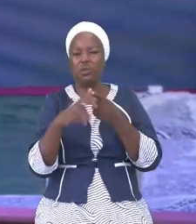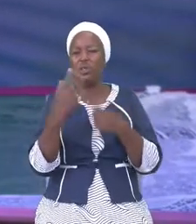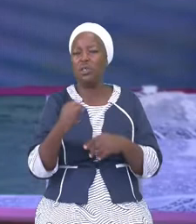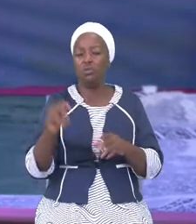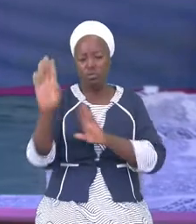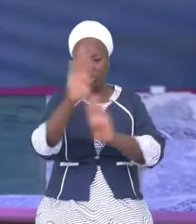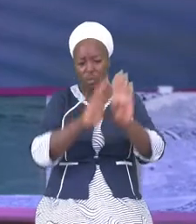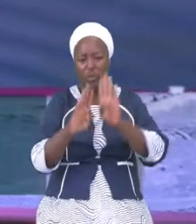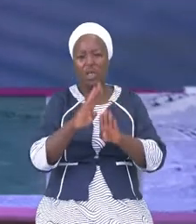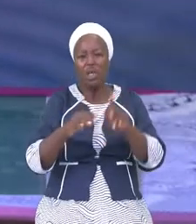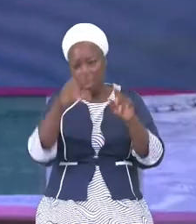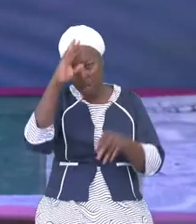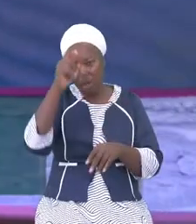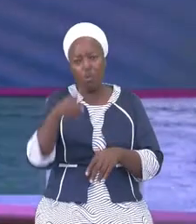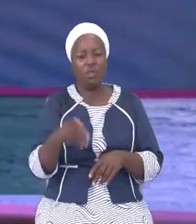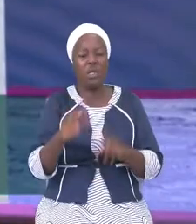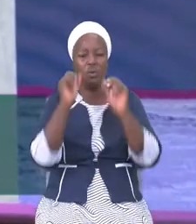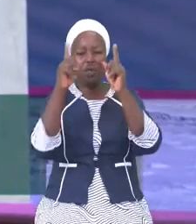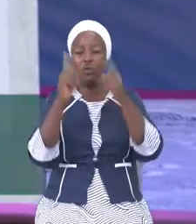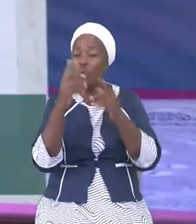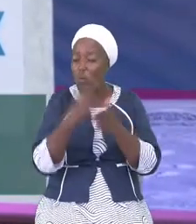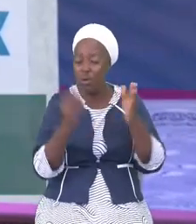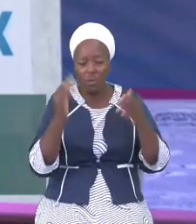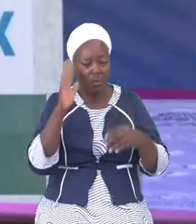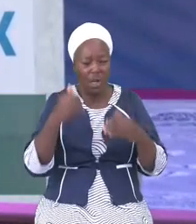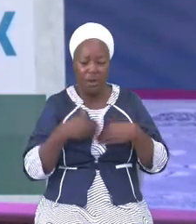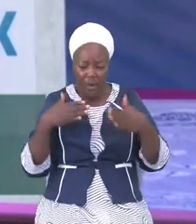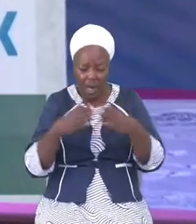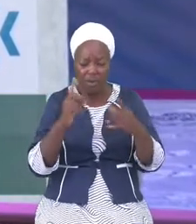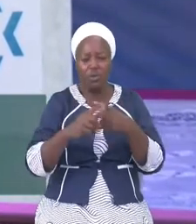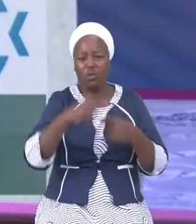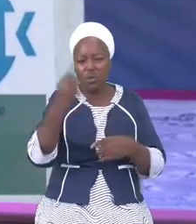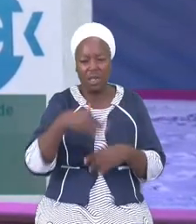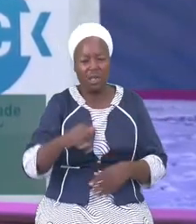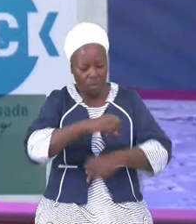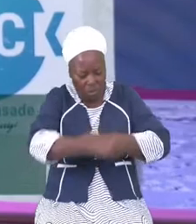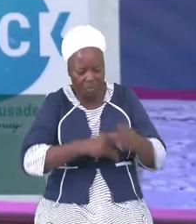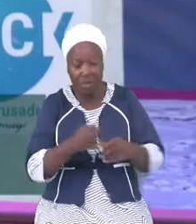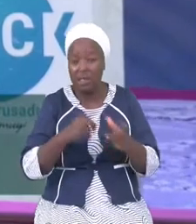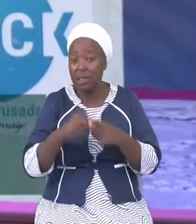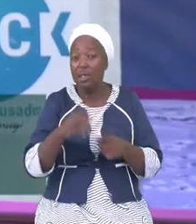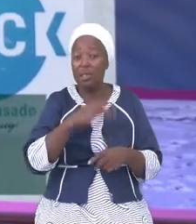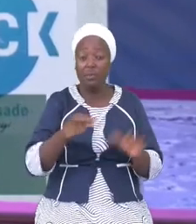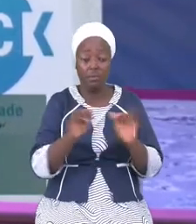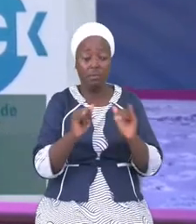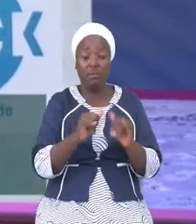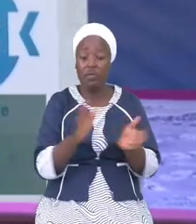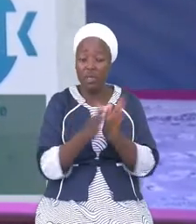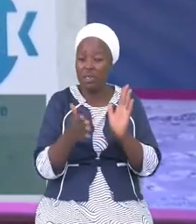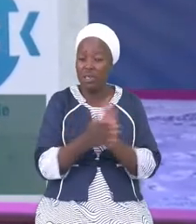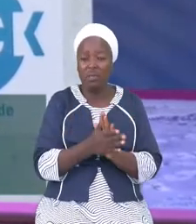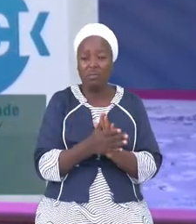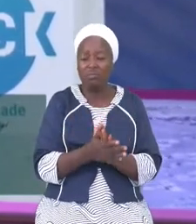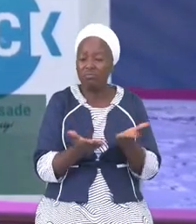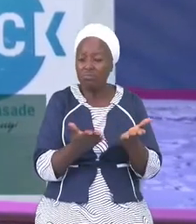He was awakened to what could have led to eternal suffering. And then he became passionate. Even though it